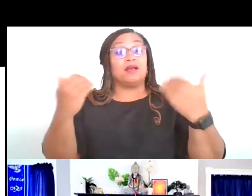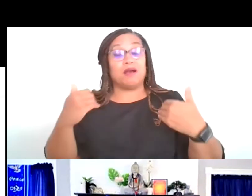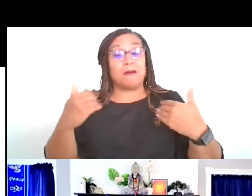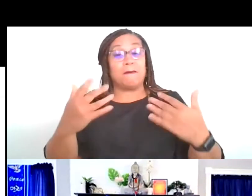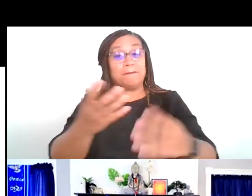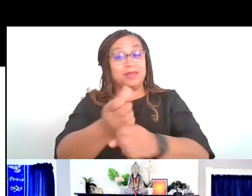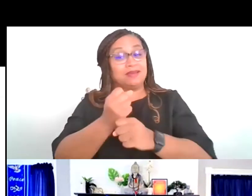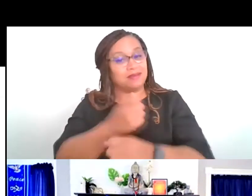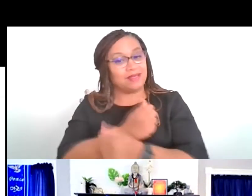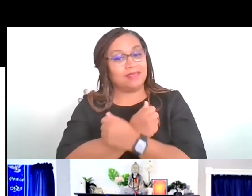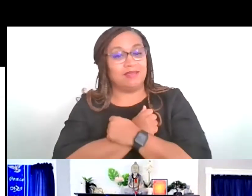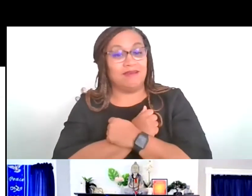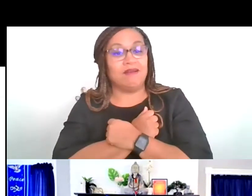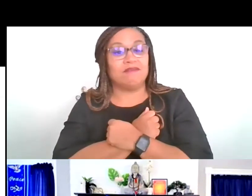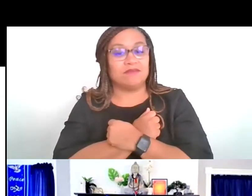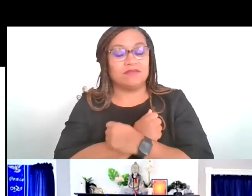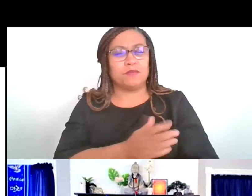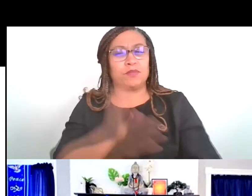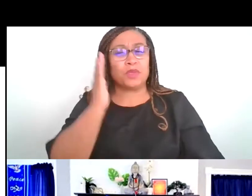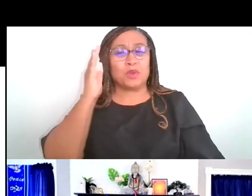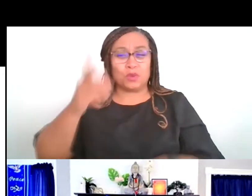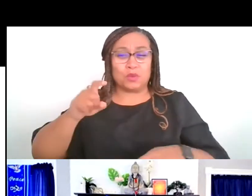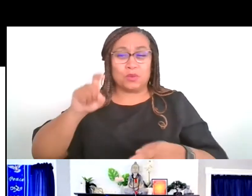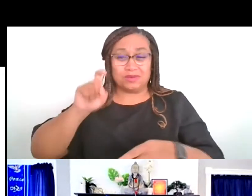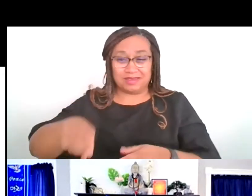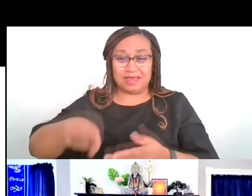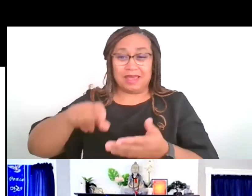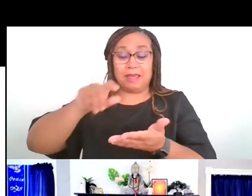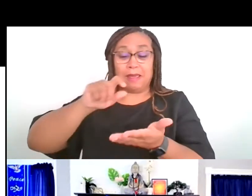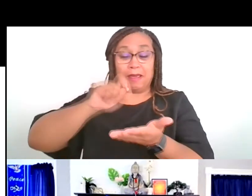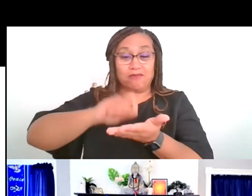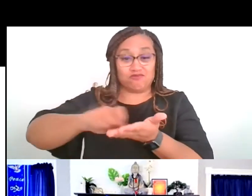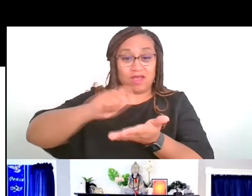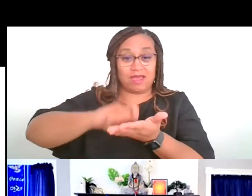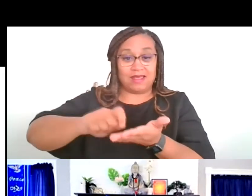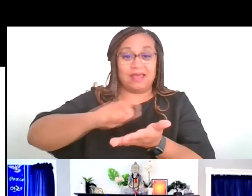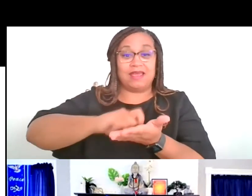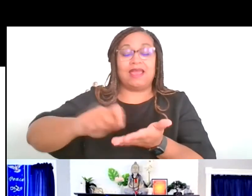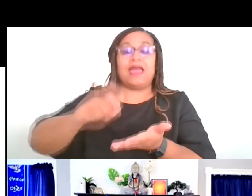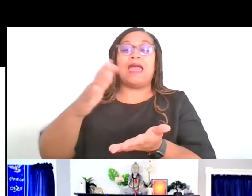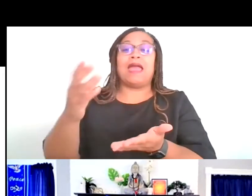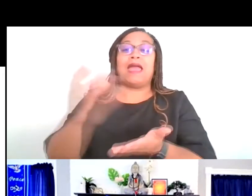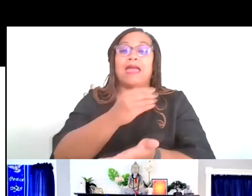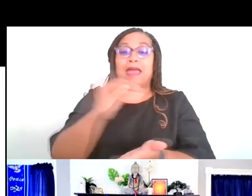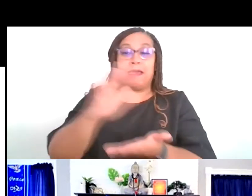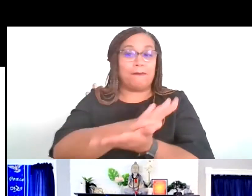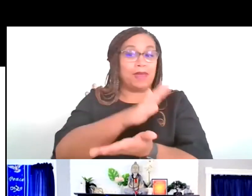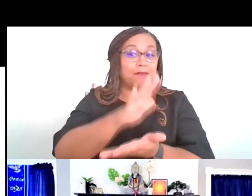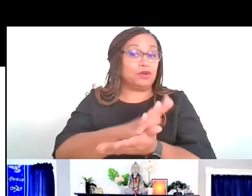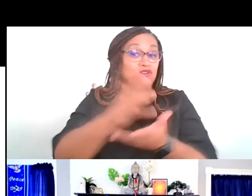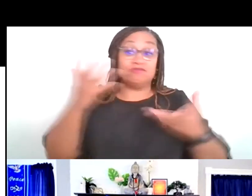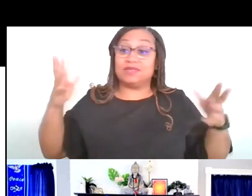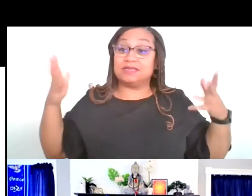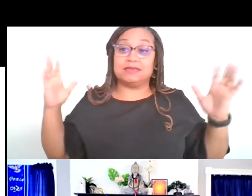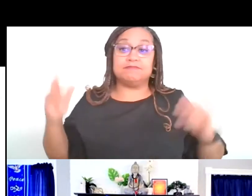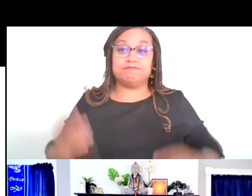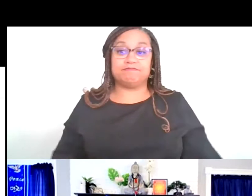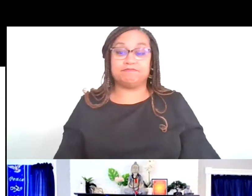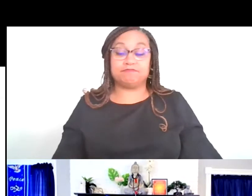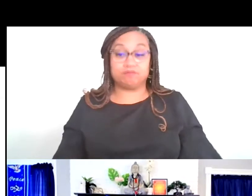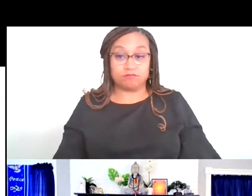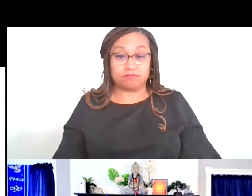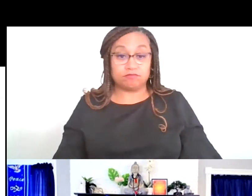You will need a piece of paper and a writing utensil. That's it. So, to